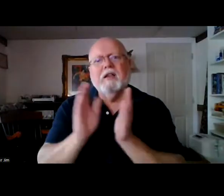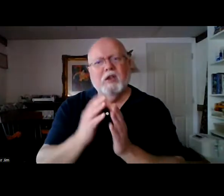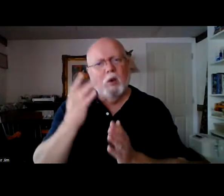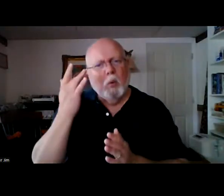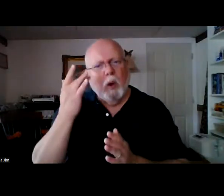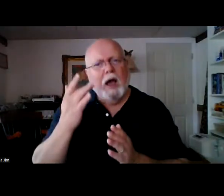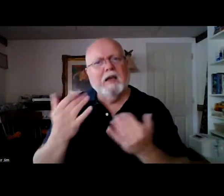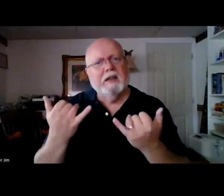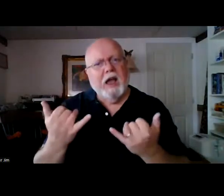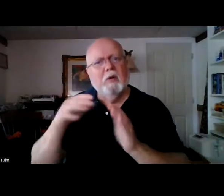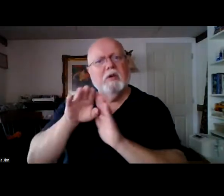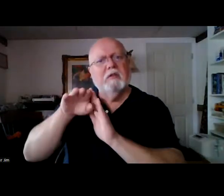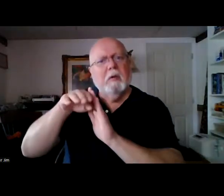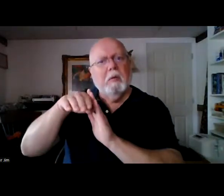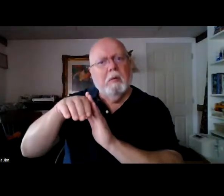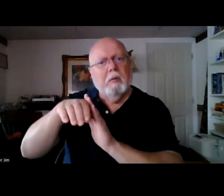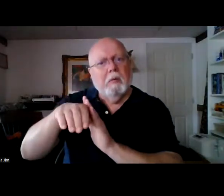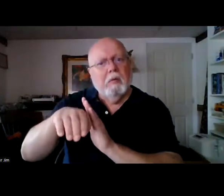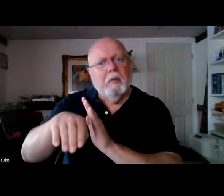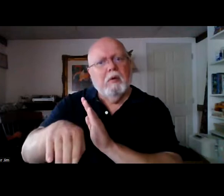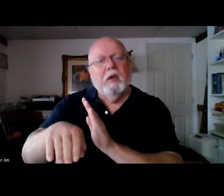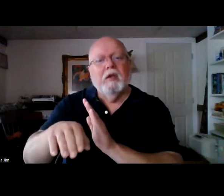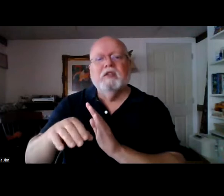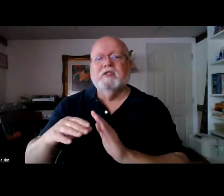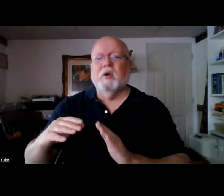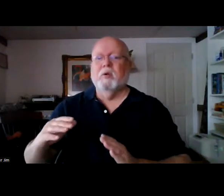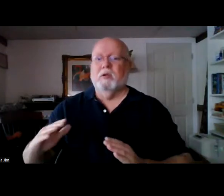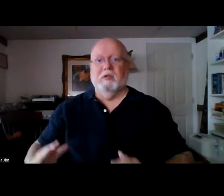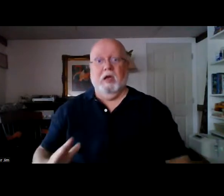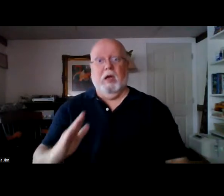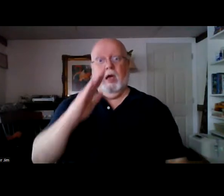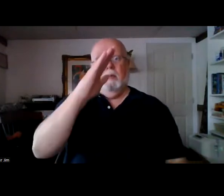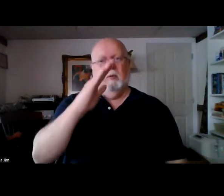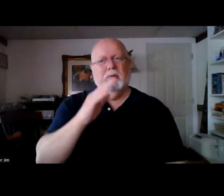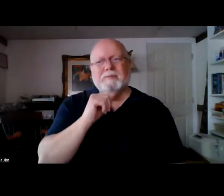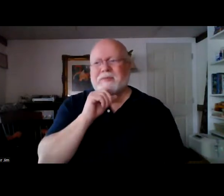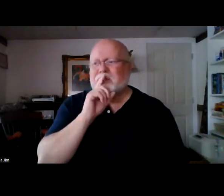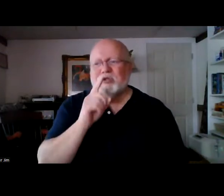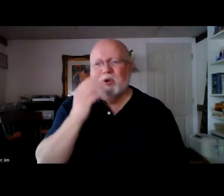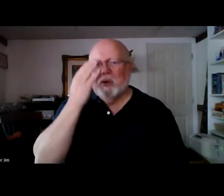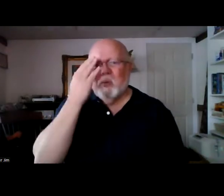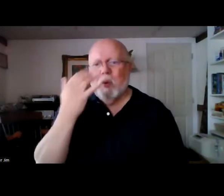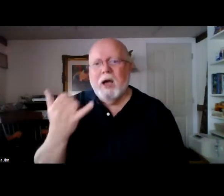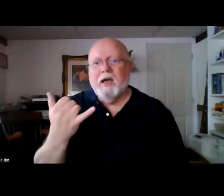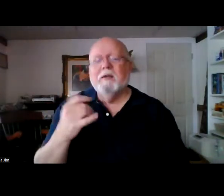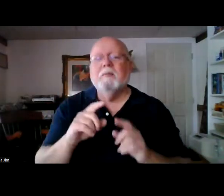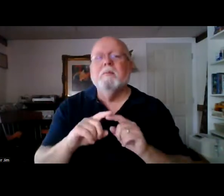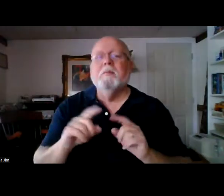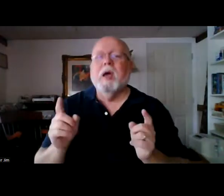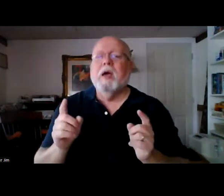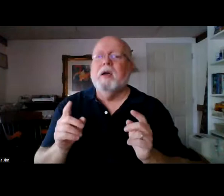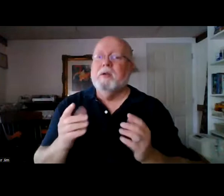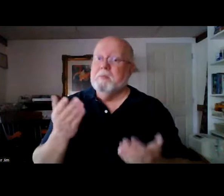why the particular spike may not be as clear, but people have been feeling that the increased